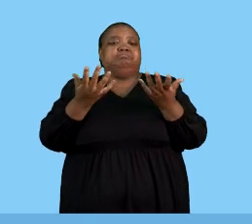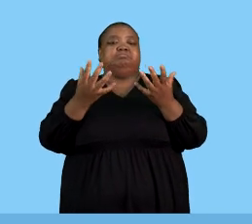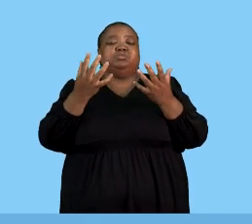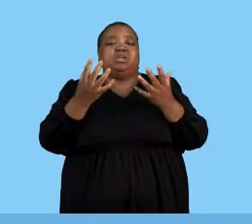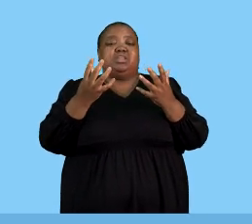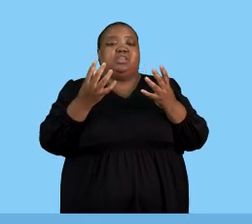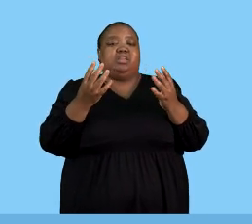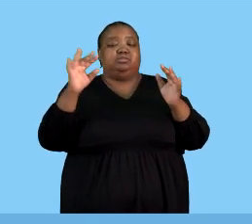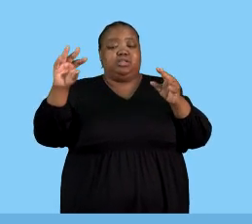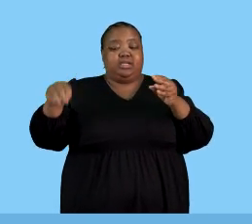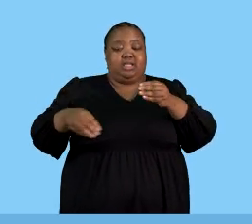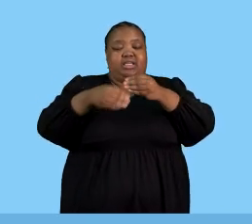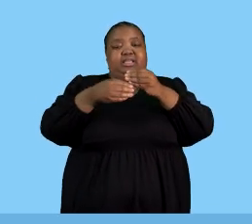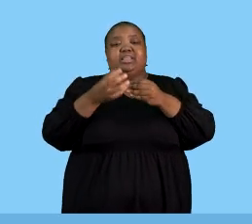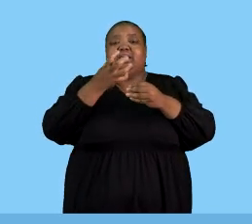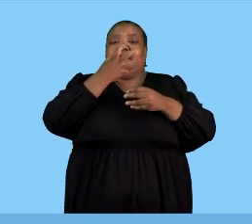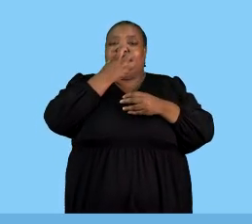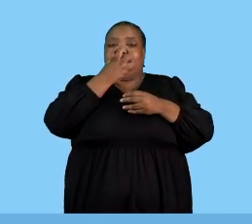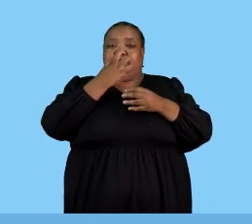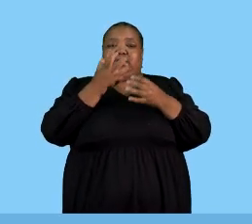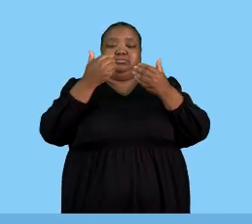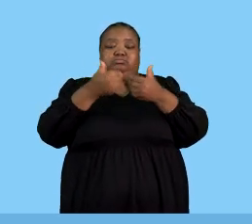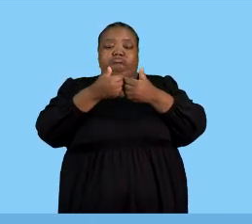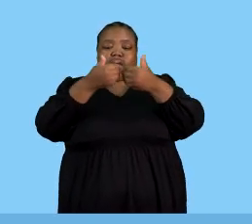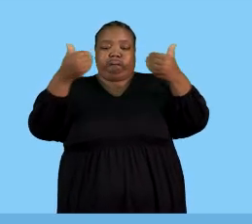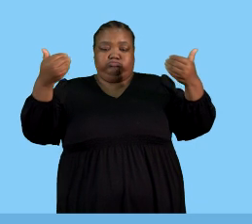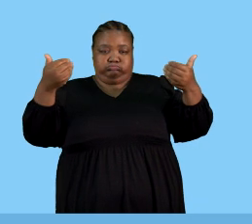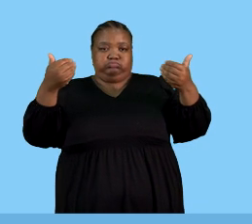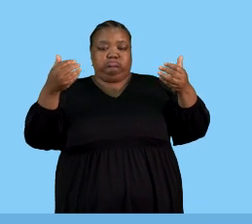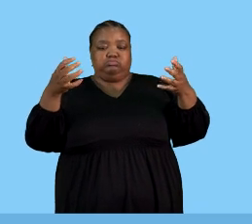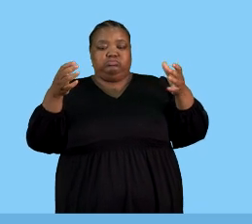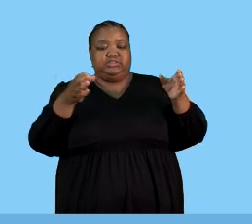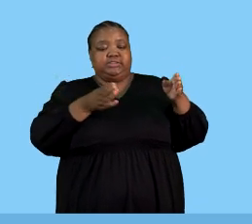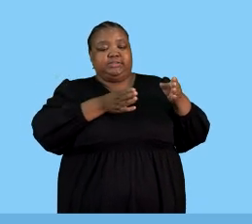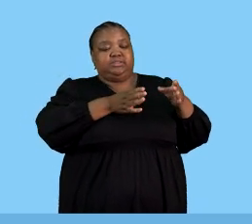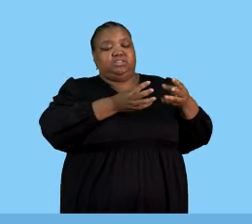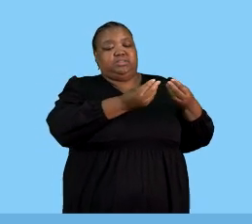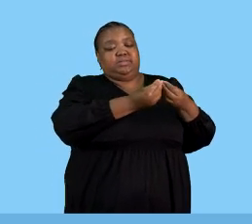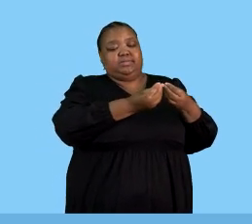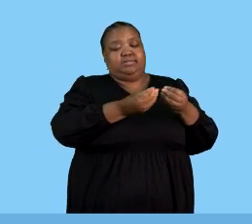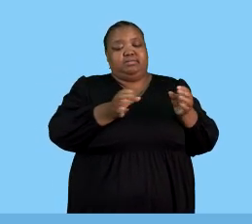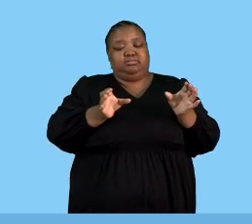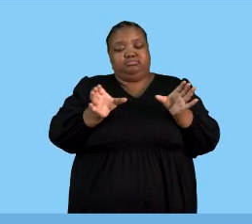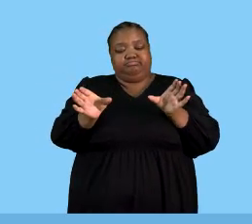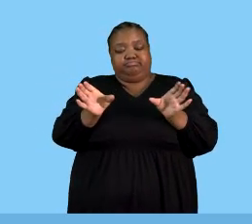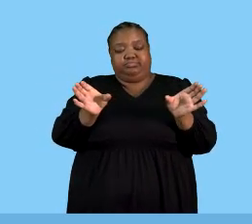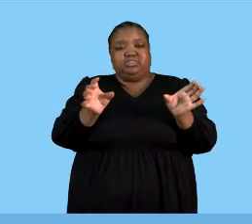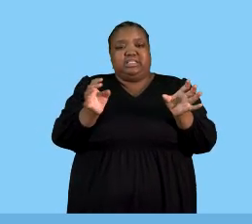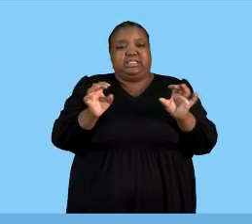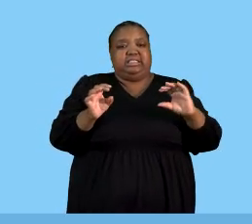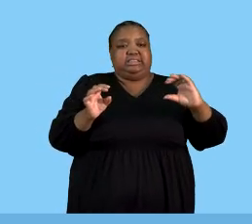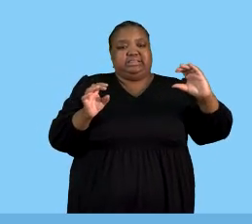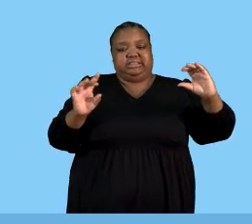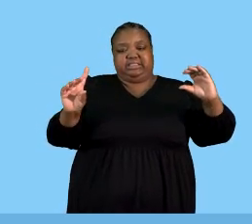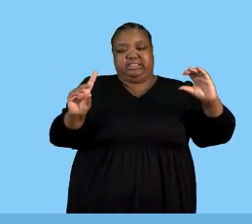with heat energy, and then that particular compound, it is going to break into two smaller substances. That is going to be C and